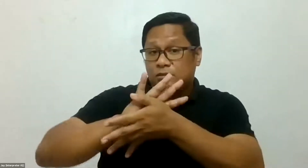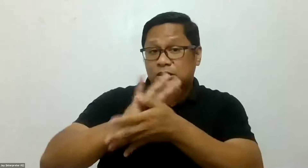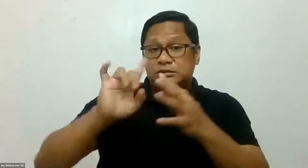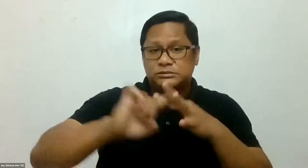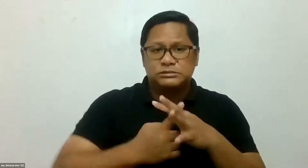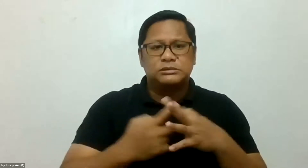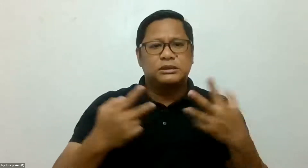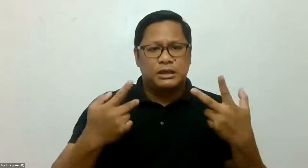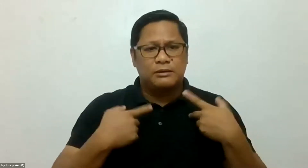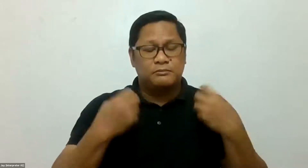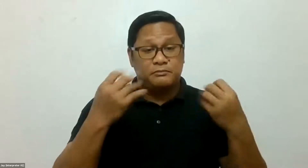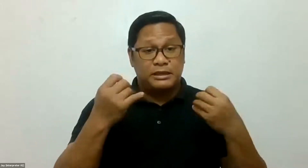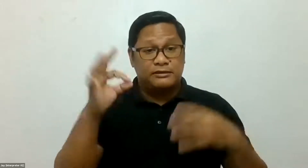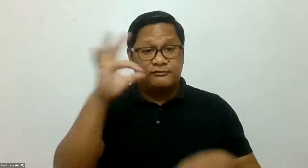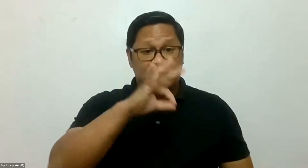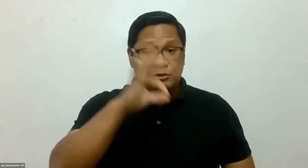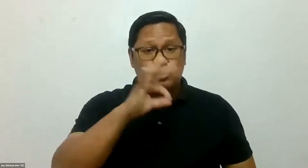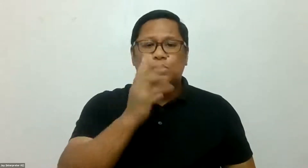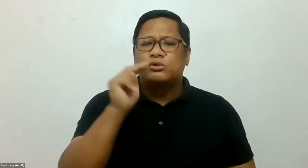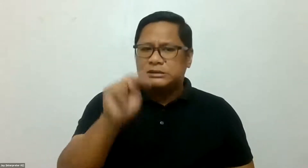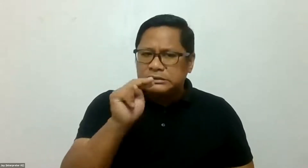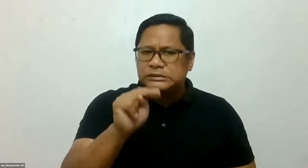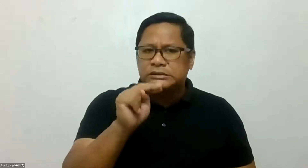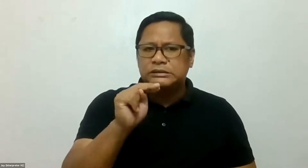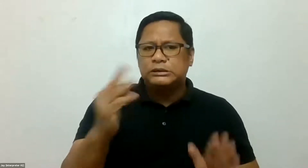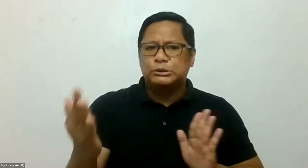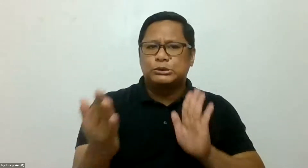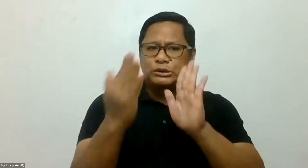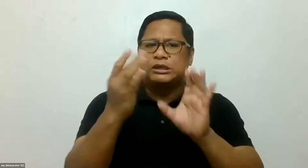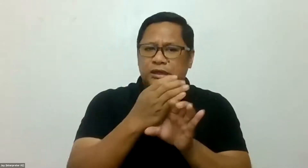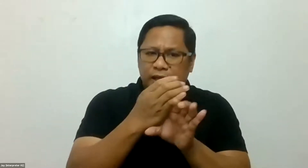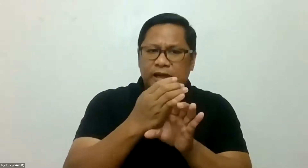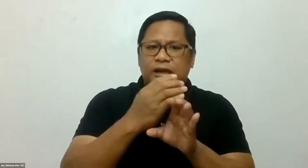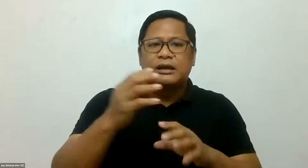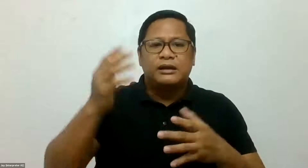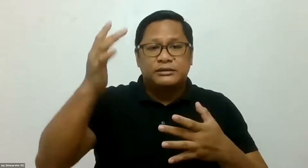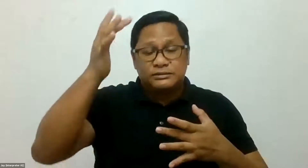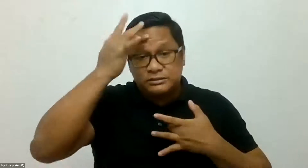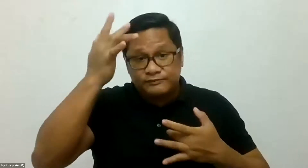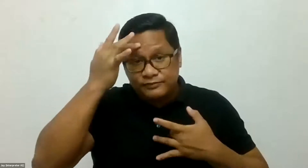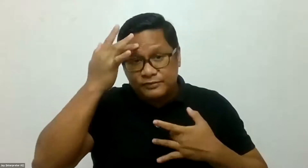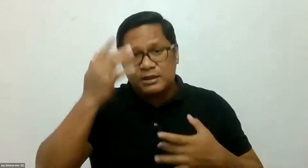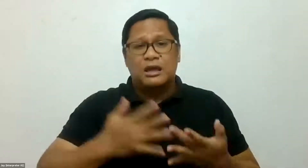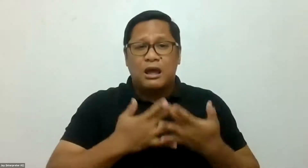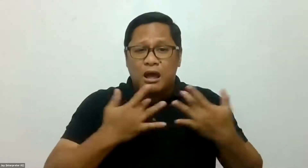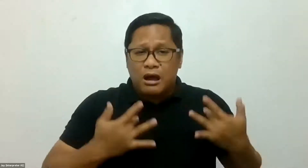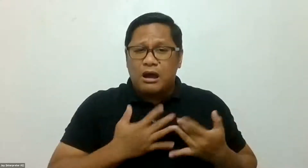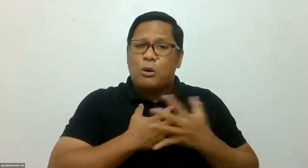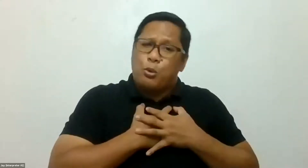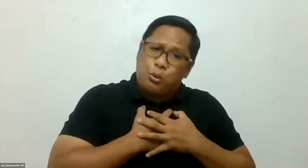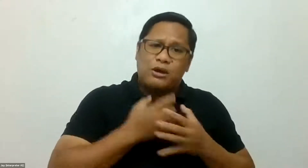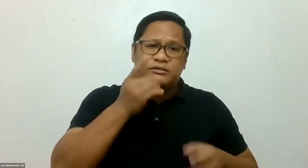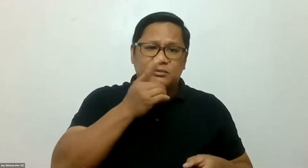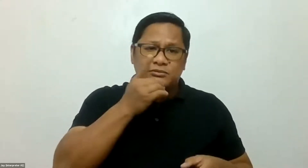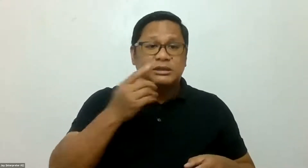of our fellow Filipinos who are in need of treatment, such as for cancer, cardiovascular disease, and diabetes, have not